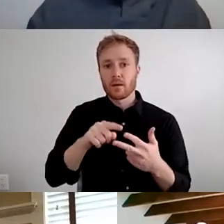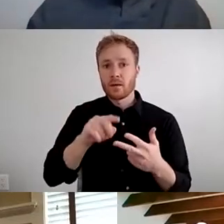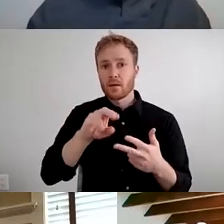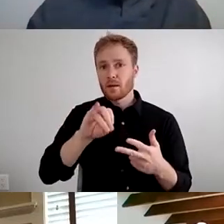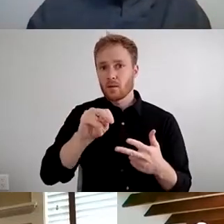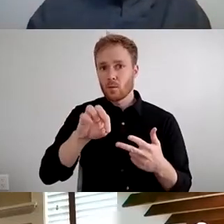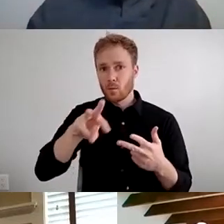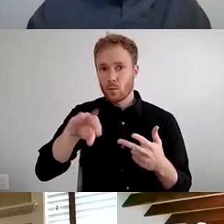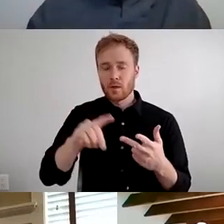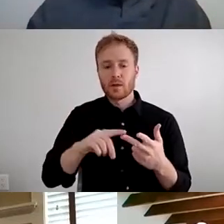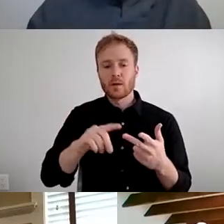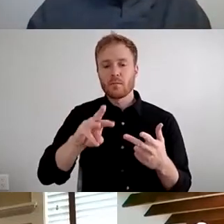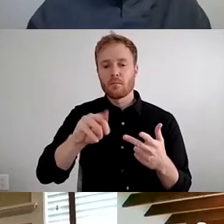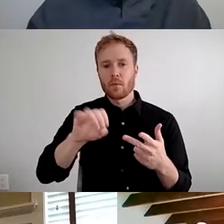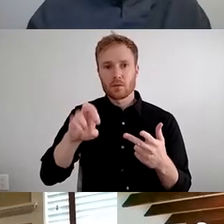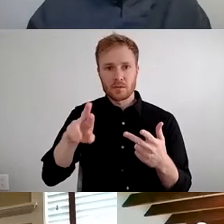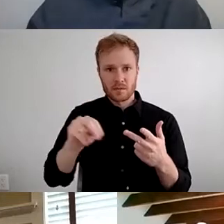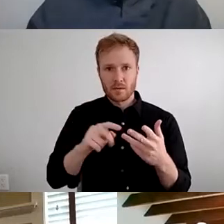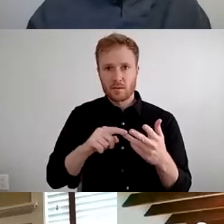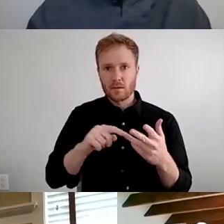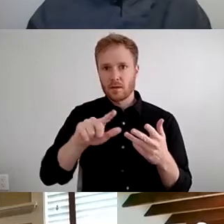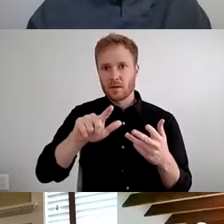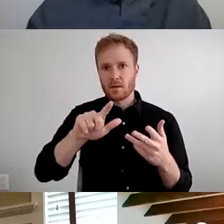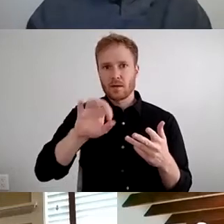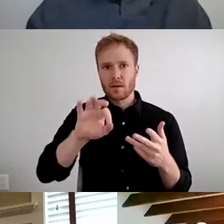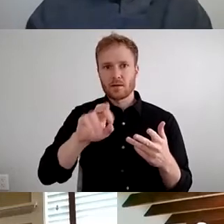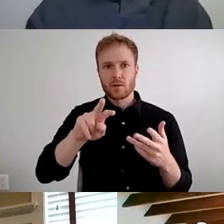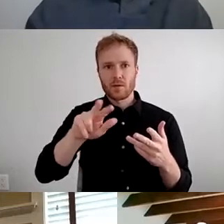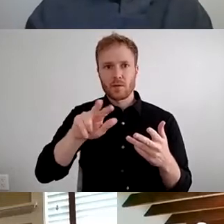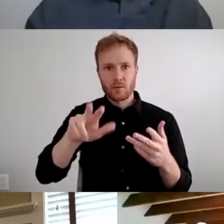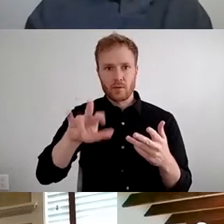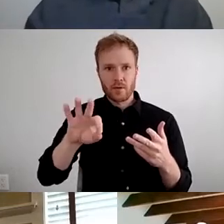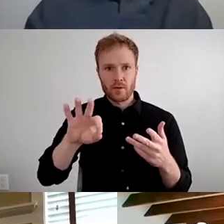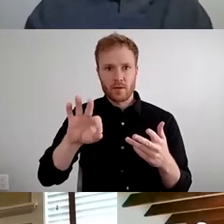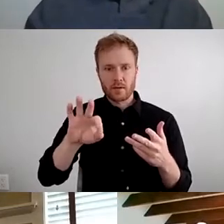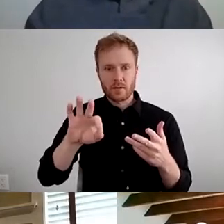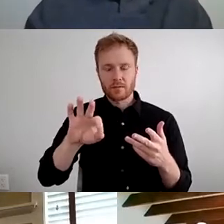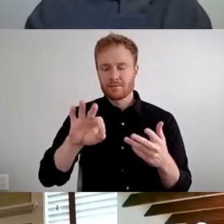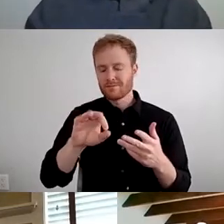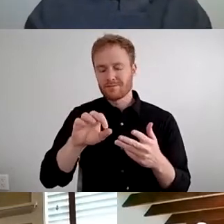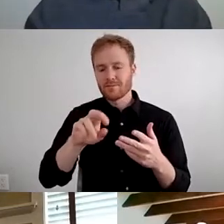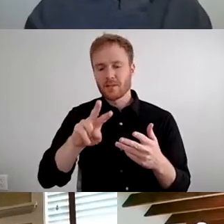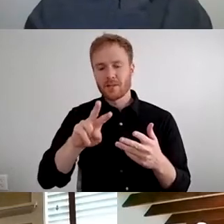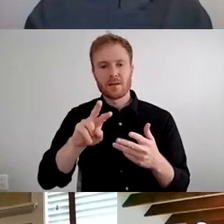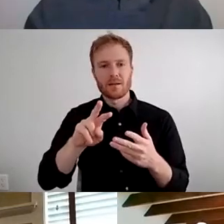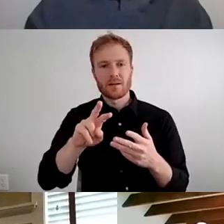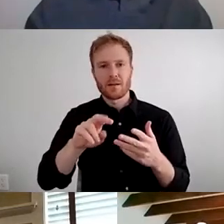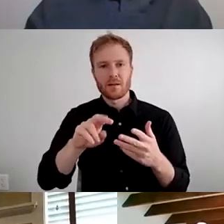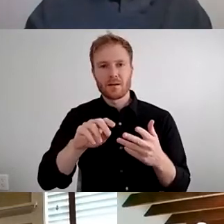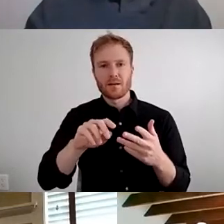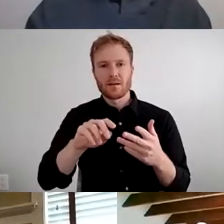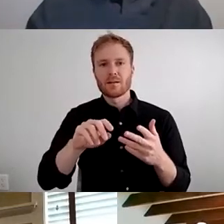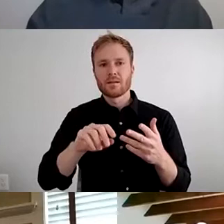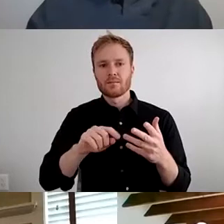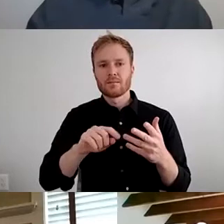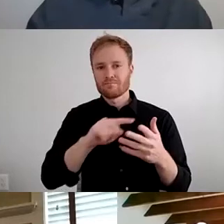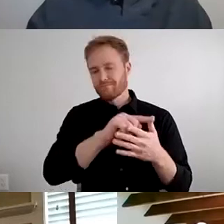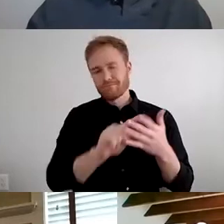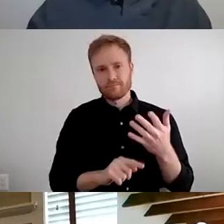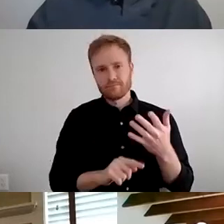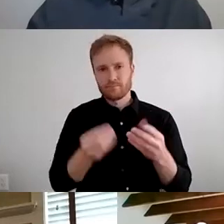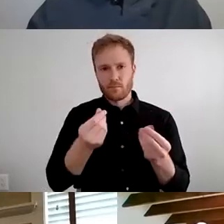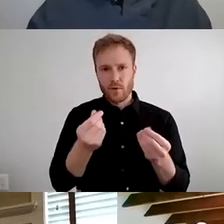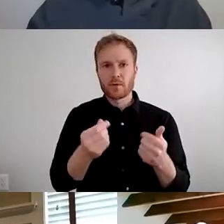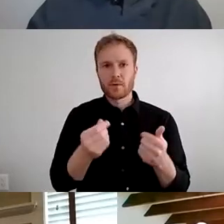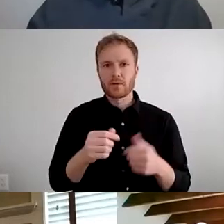McClintock, 629 Chukrana, 1621 Marquez, and 2037 and 0 Bright